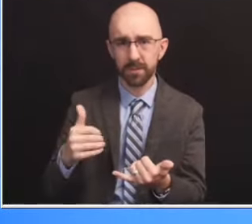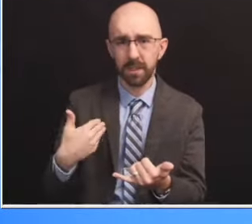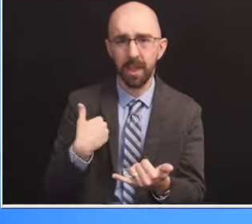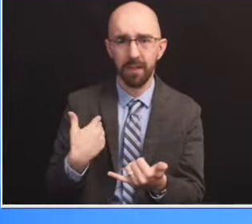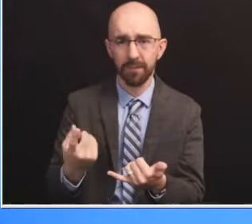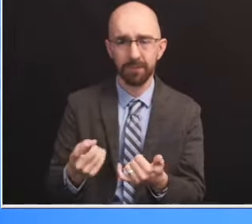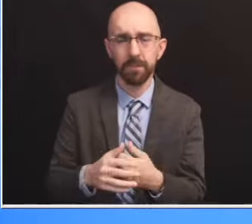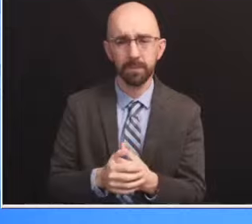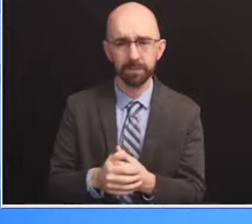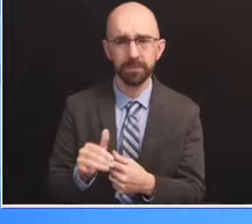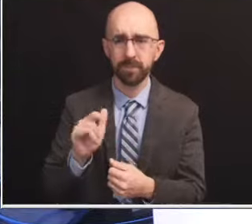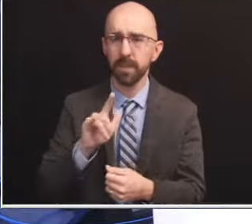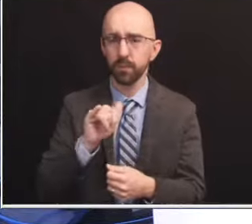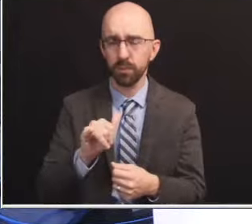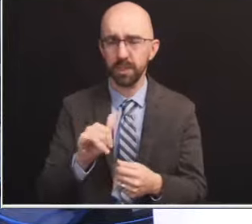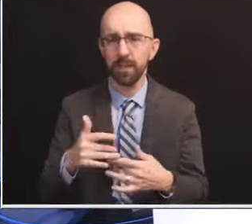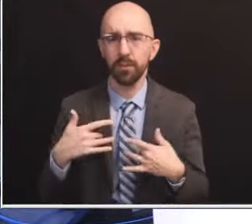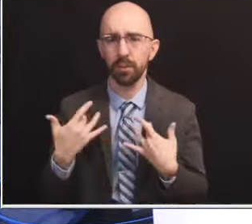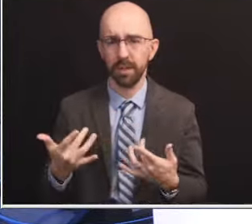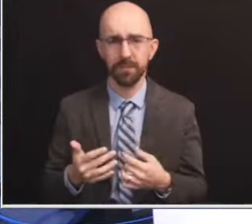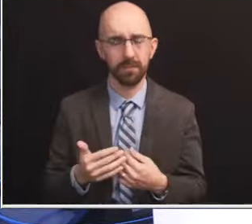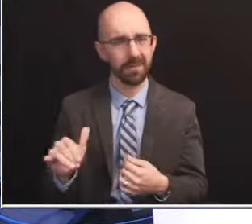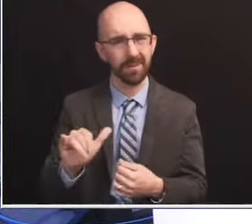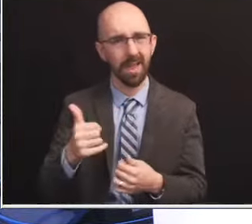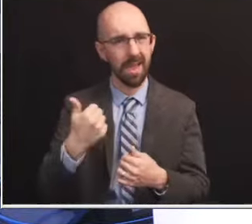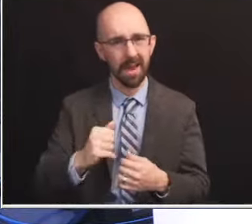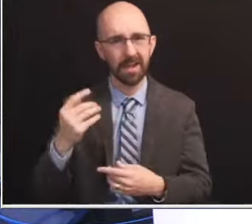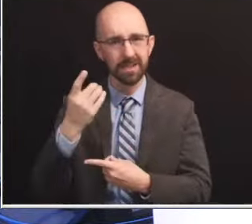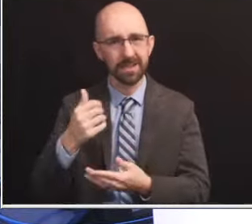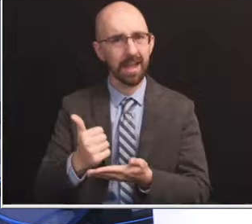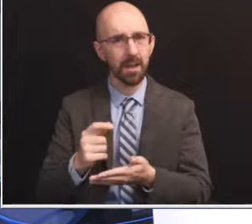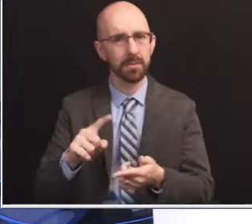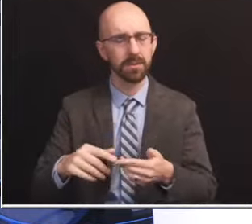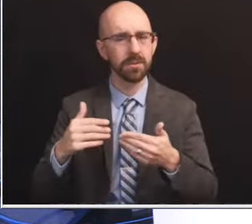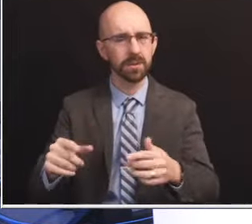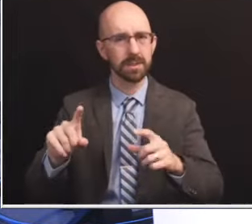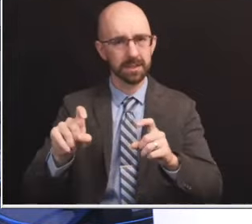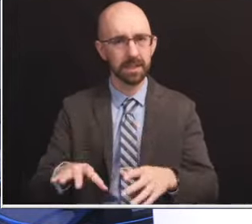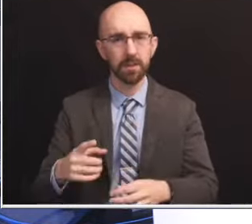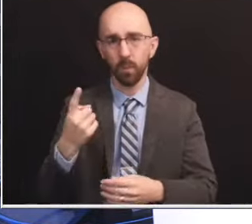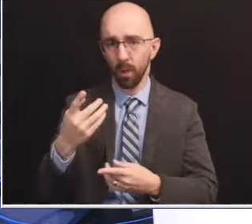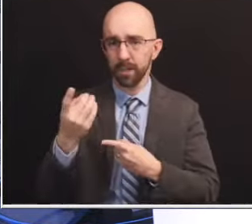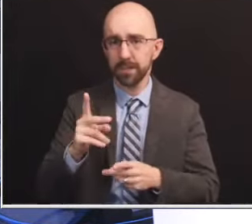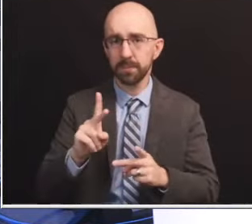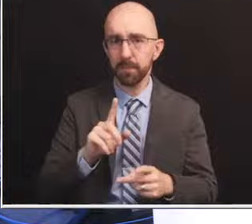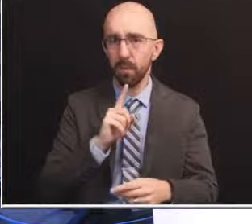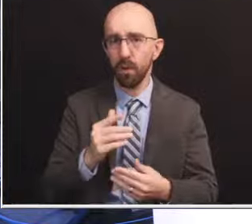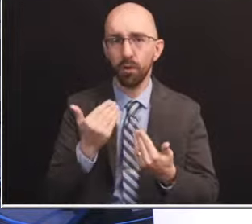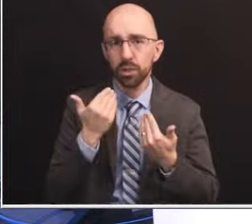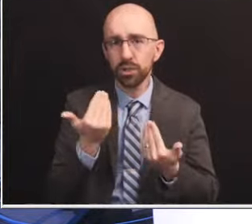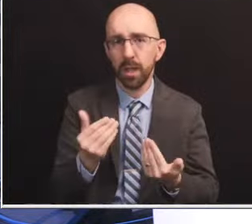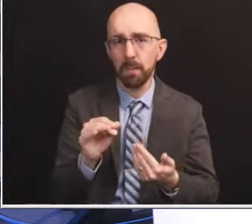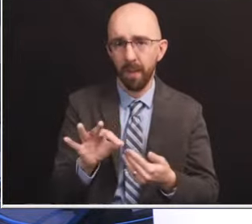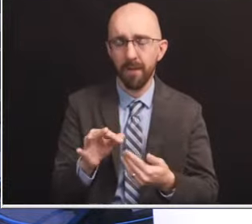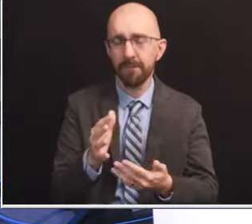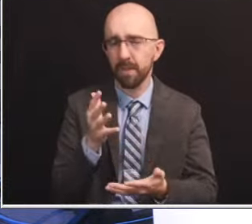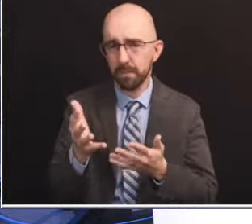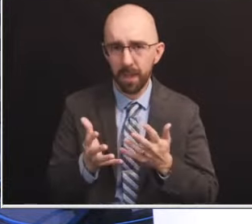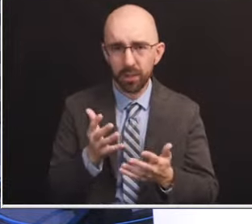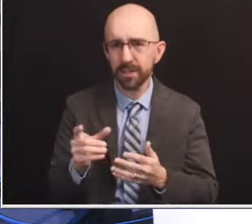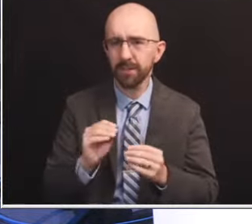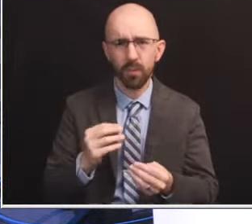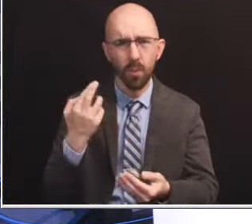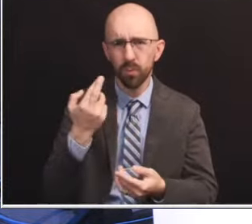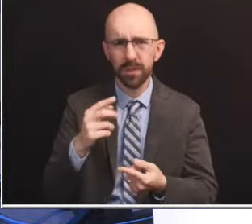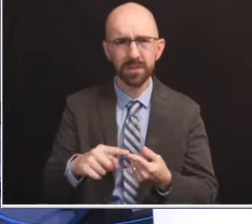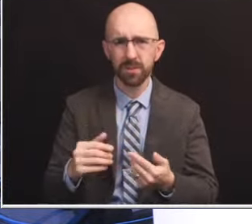really thrilling. Like any disease, it helps to get tested. It's the one disease people are ashamed of. Yes, And they absolutely have no reason to be ashamed,